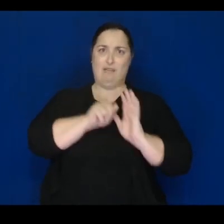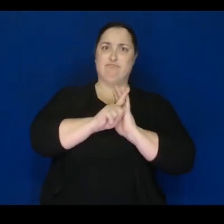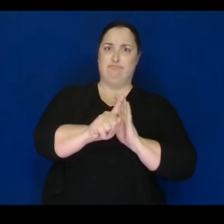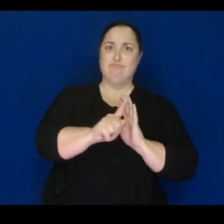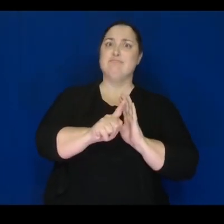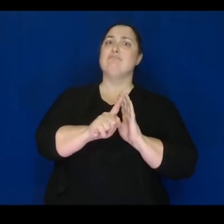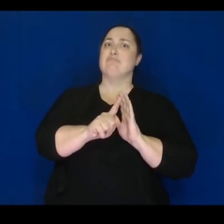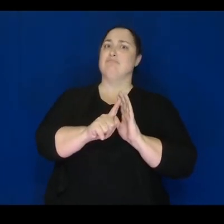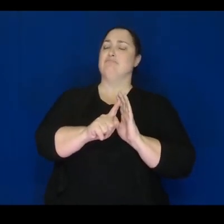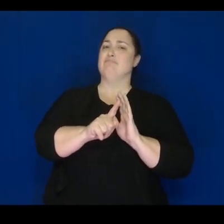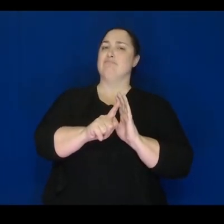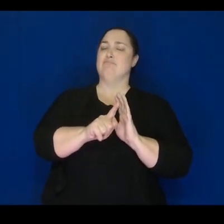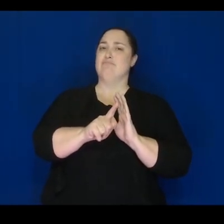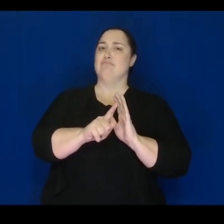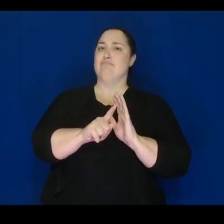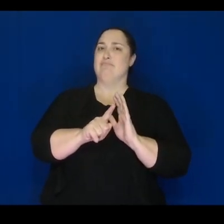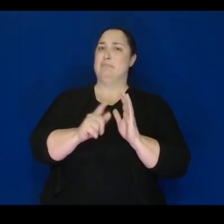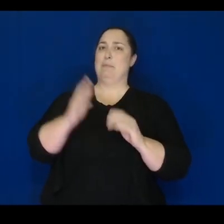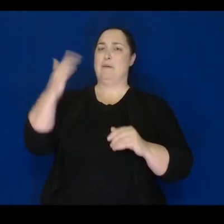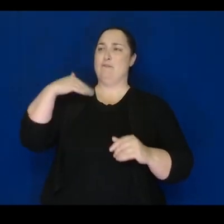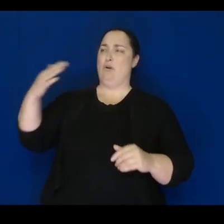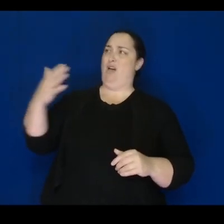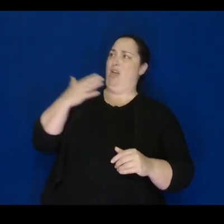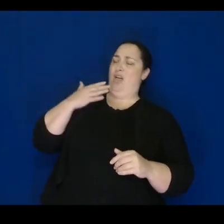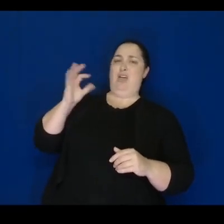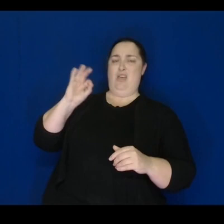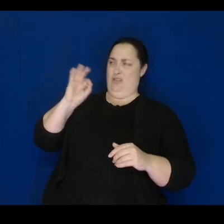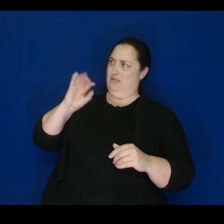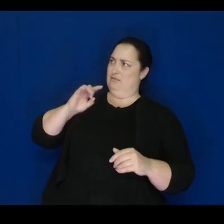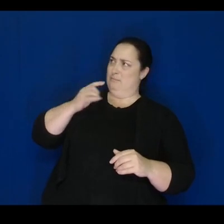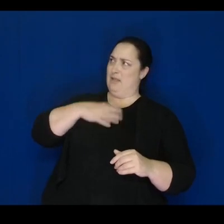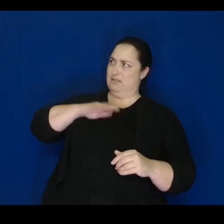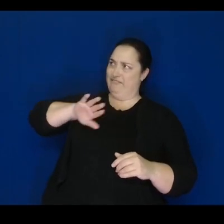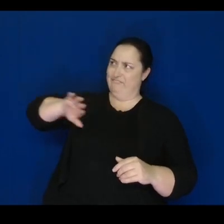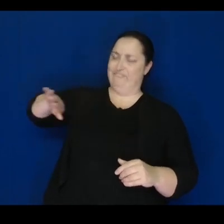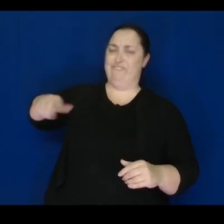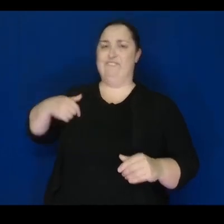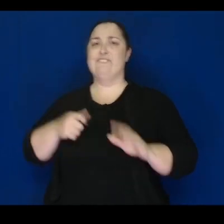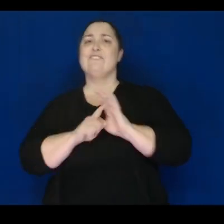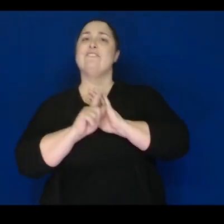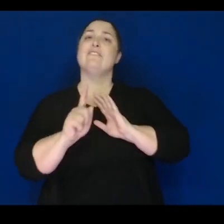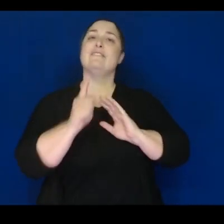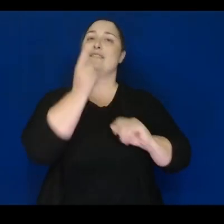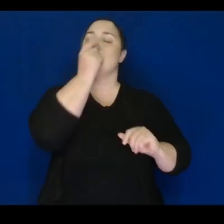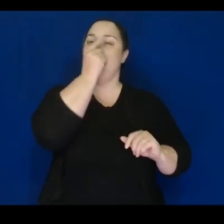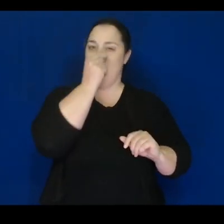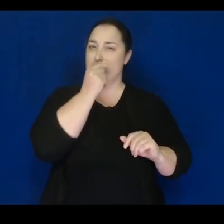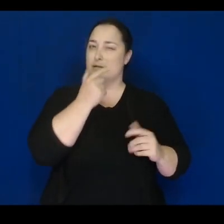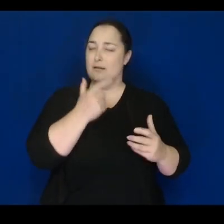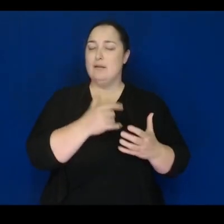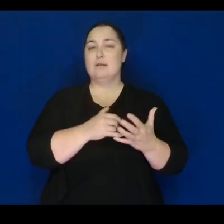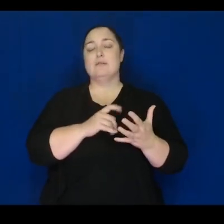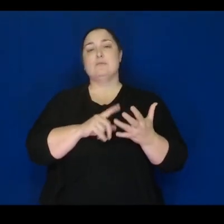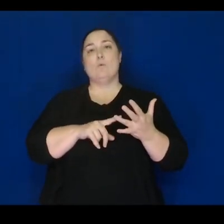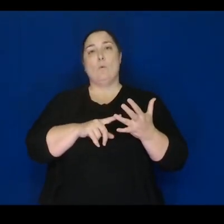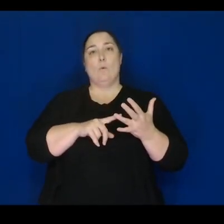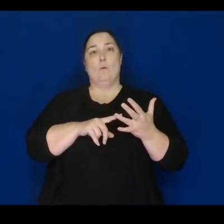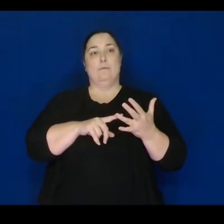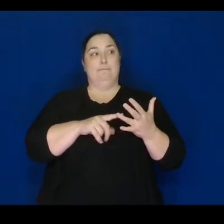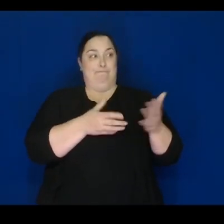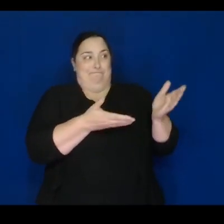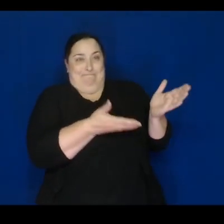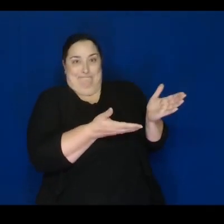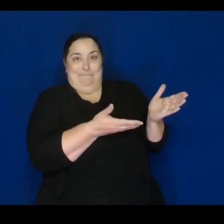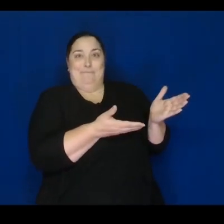really, really know the importance of that as well. And so I think, you know, when